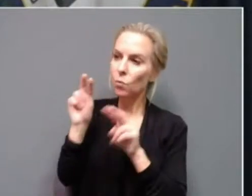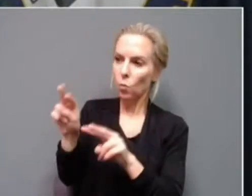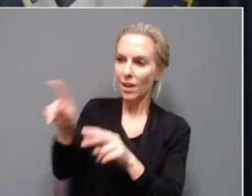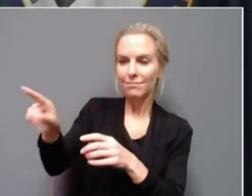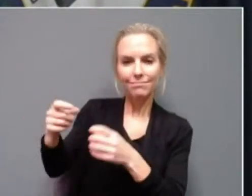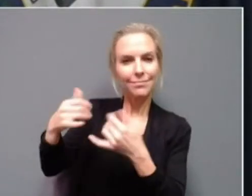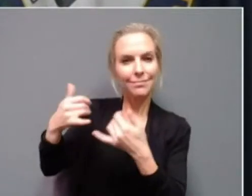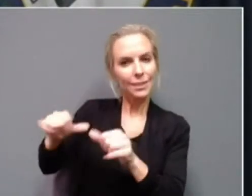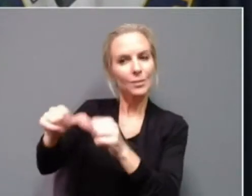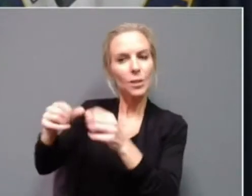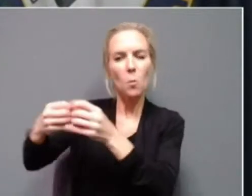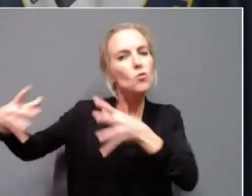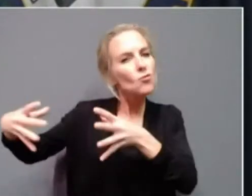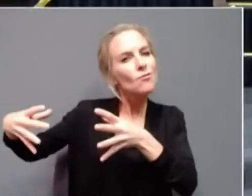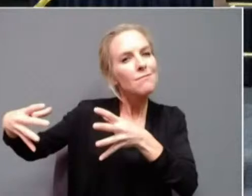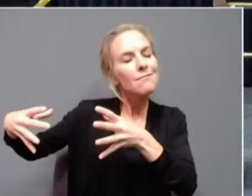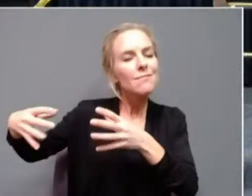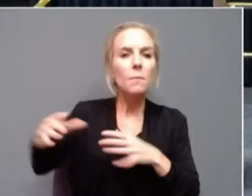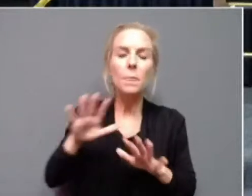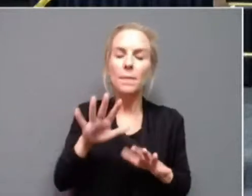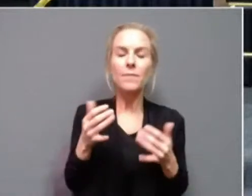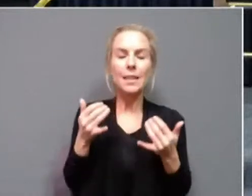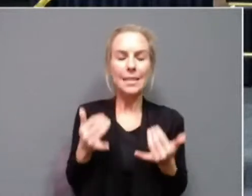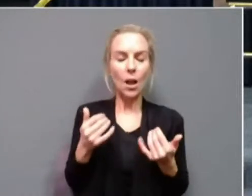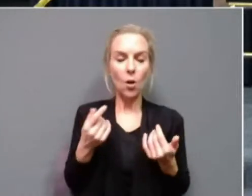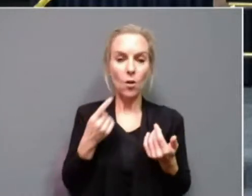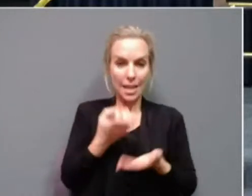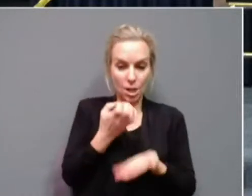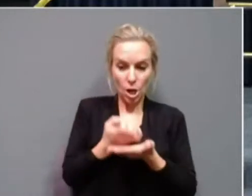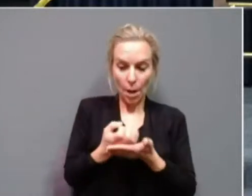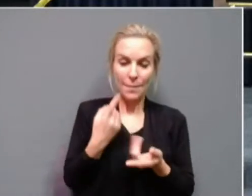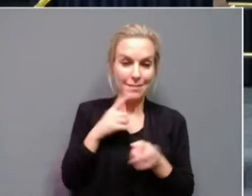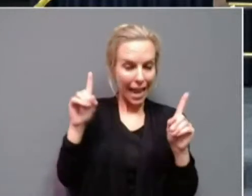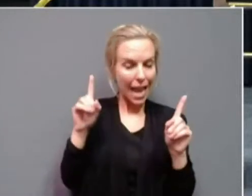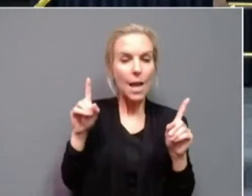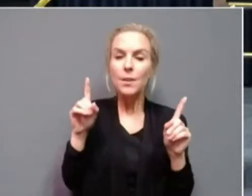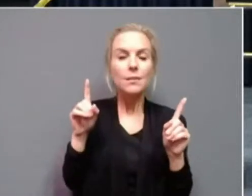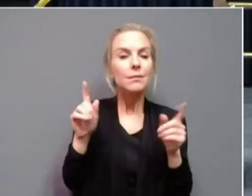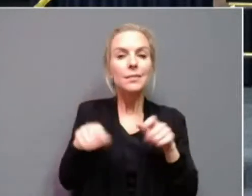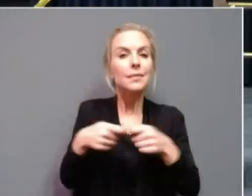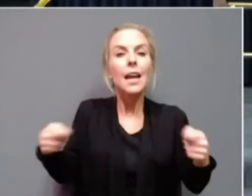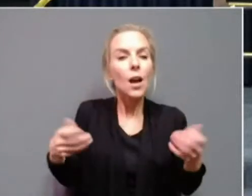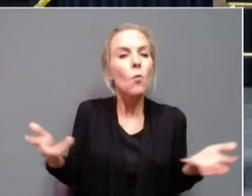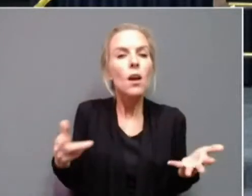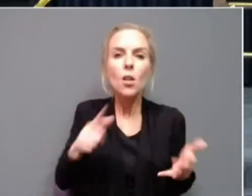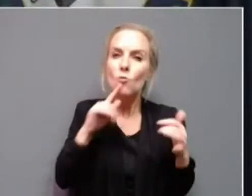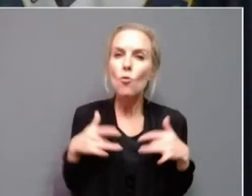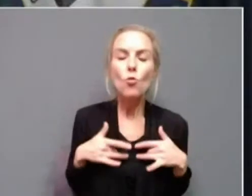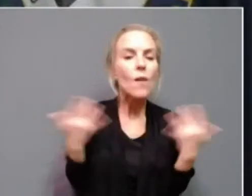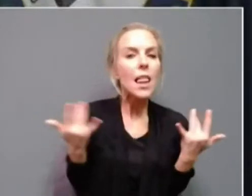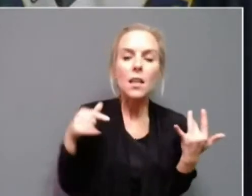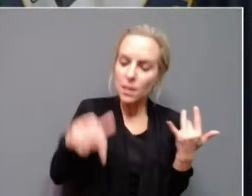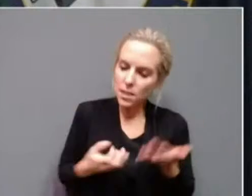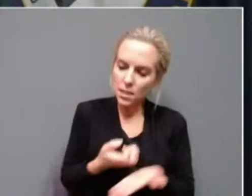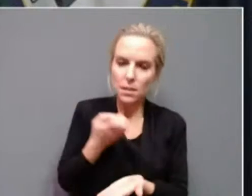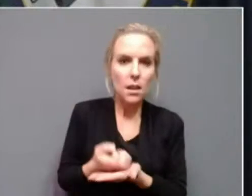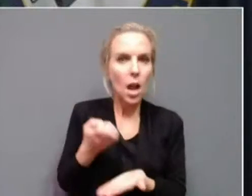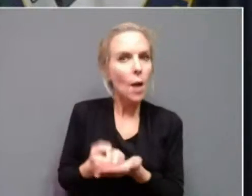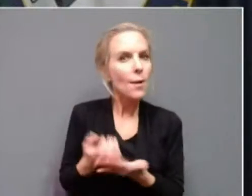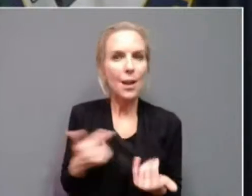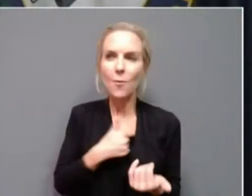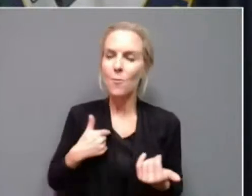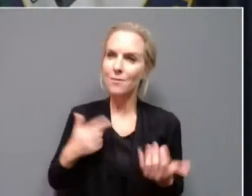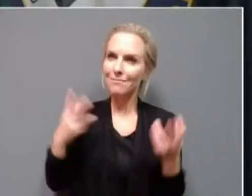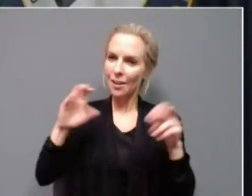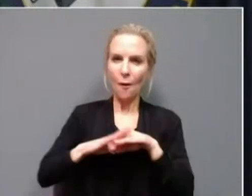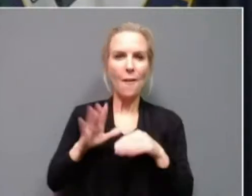just close on our economic development announcements that this isn't just thrilling. This is an economy on fire, growing